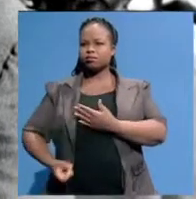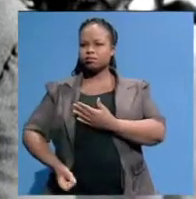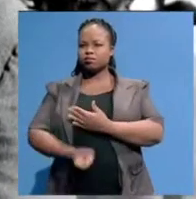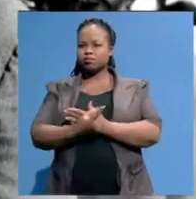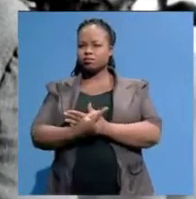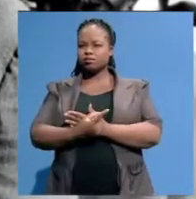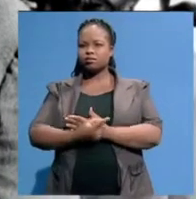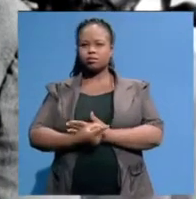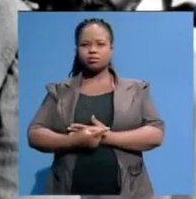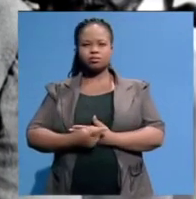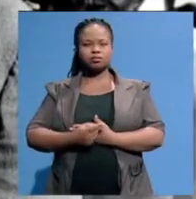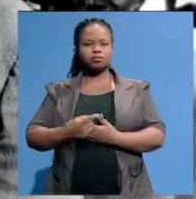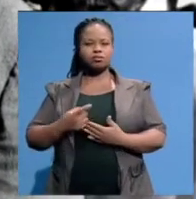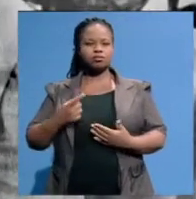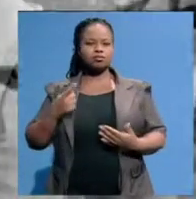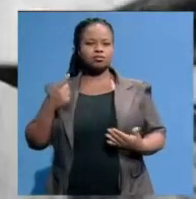pesesatho